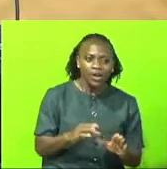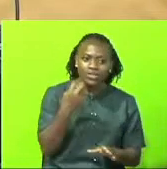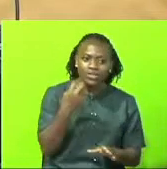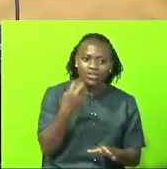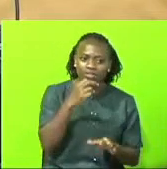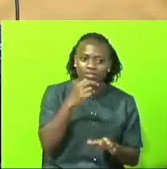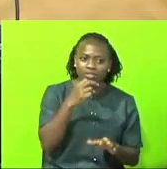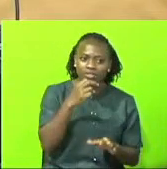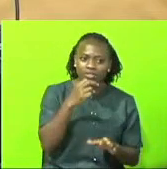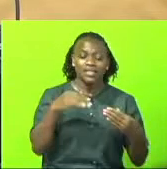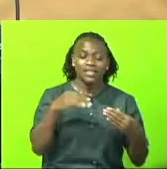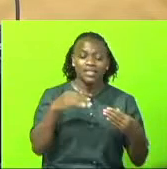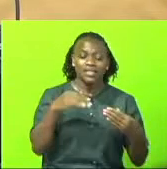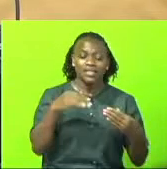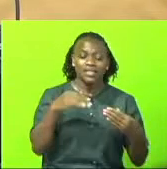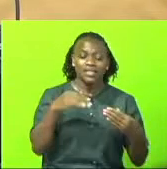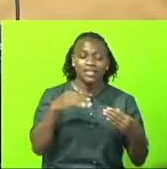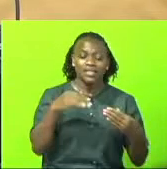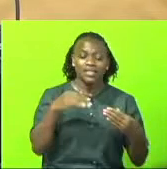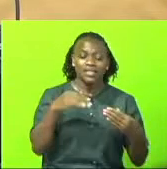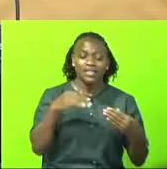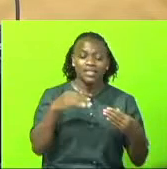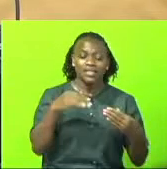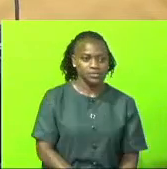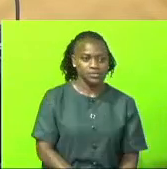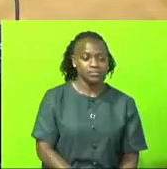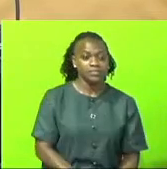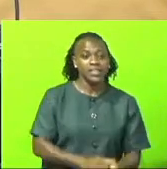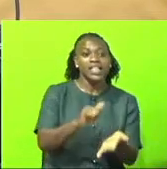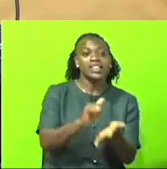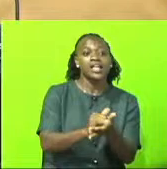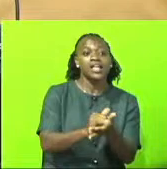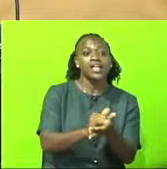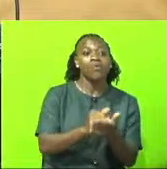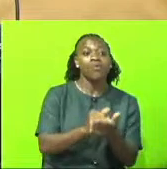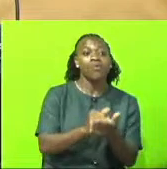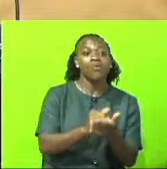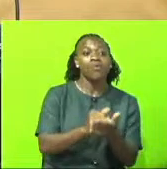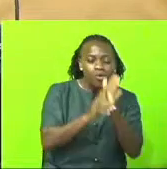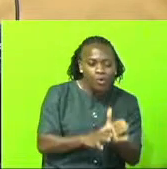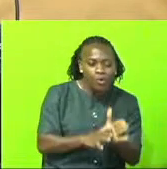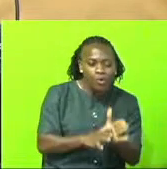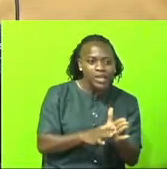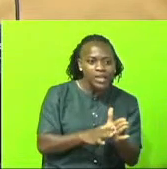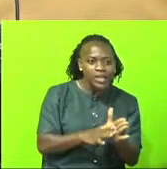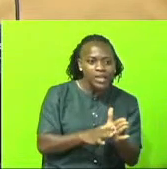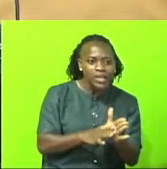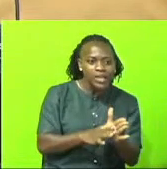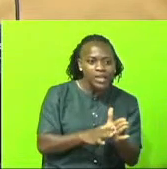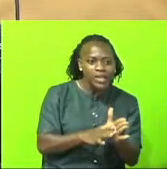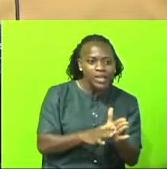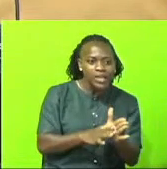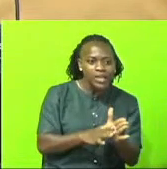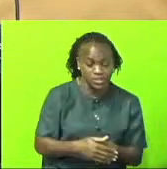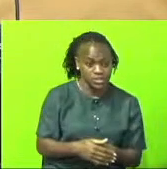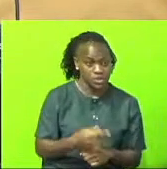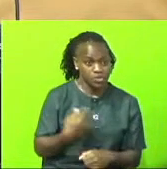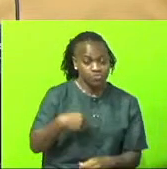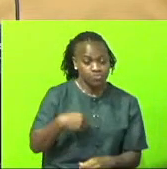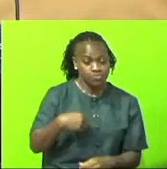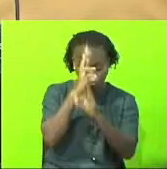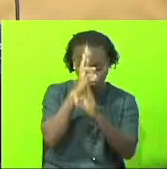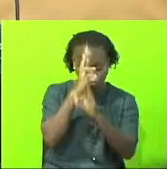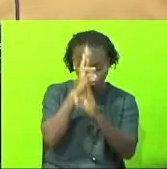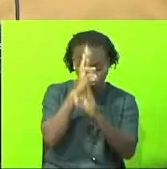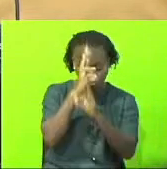Because that has been done by a lawyer who knows the rules. Harun Edrisu is a respected lawyer. And we know that.